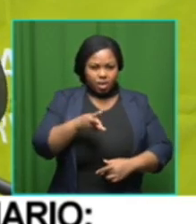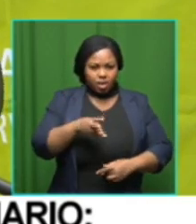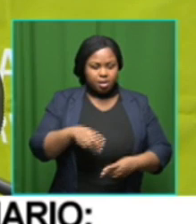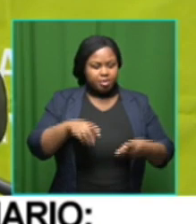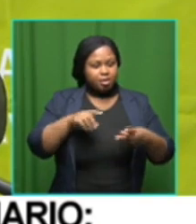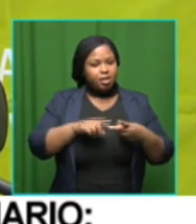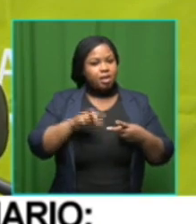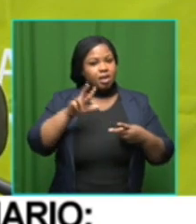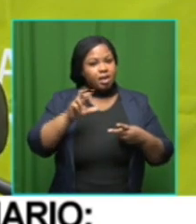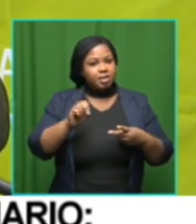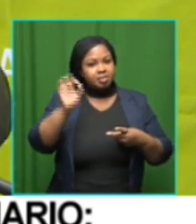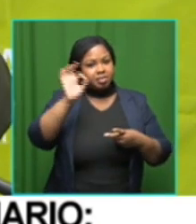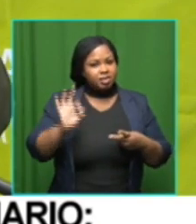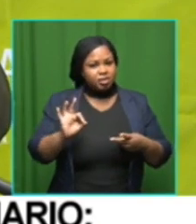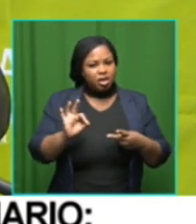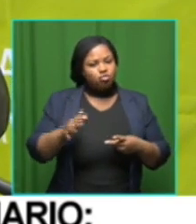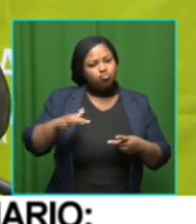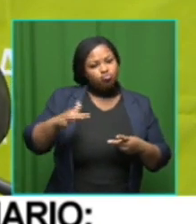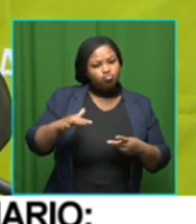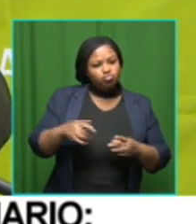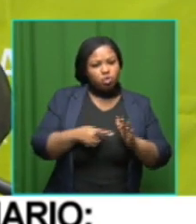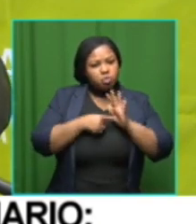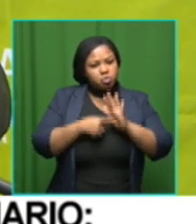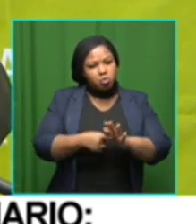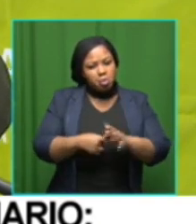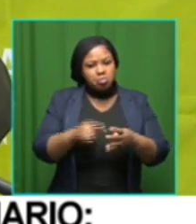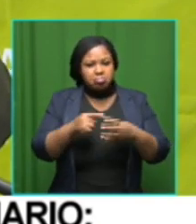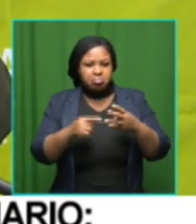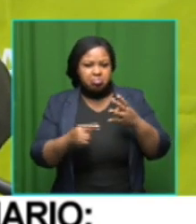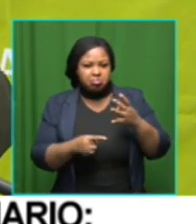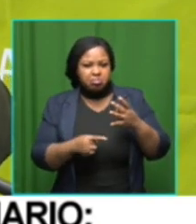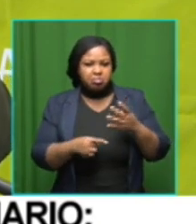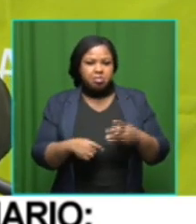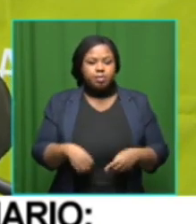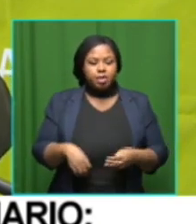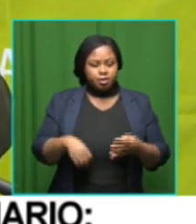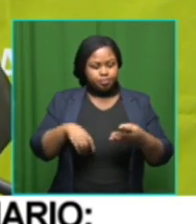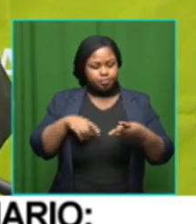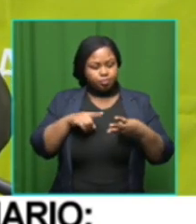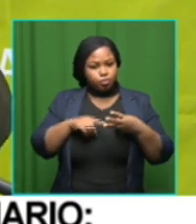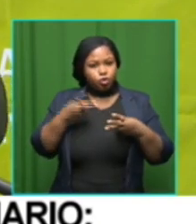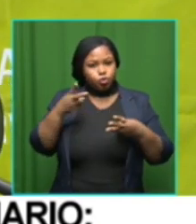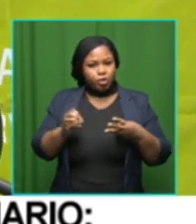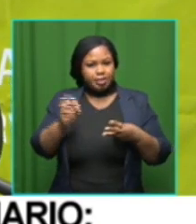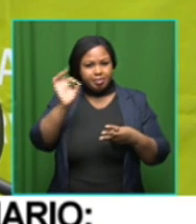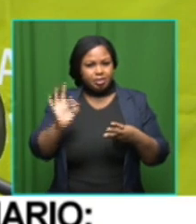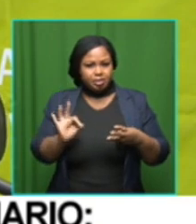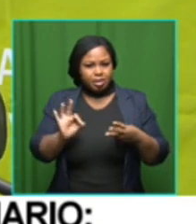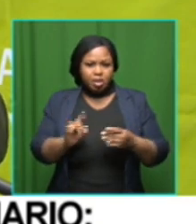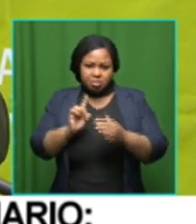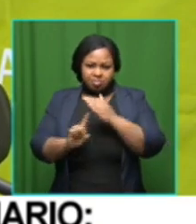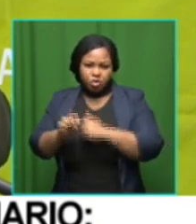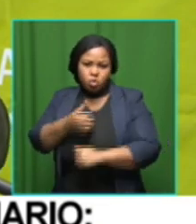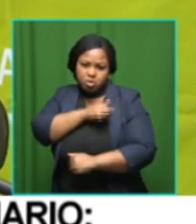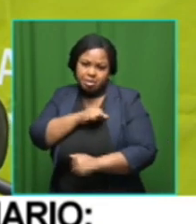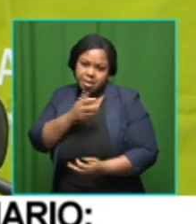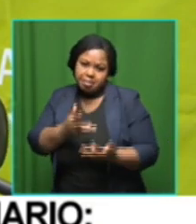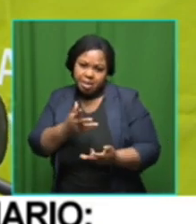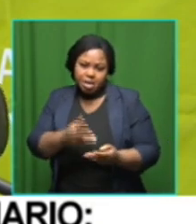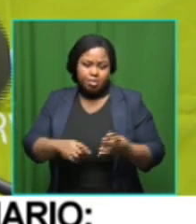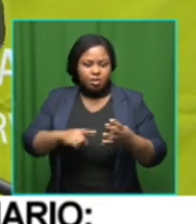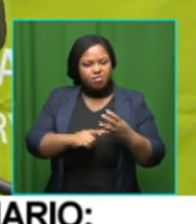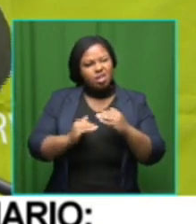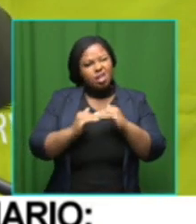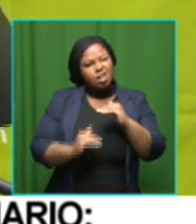will have mild infections, 20% of them might require hospitalization, less than 5% might require